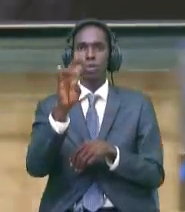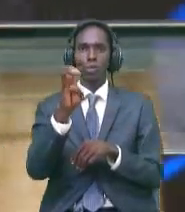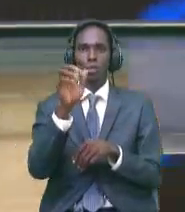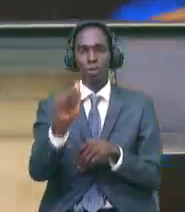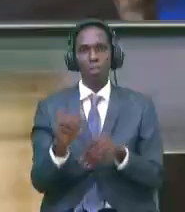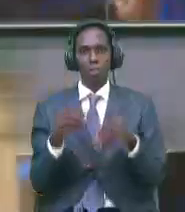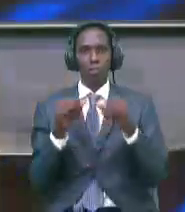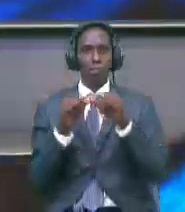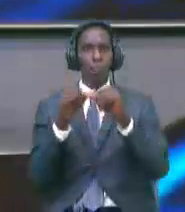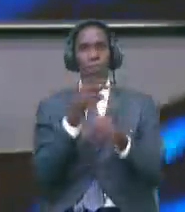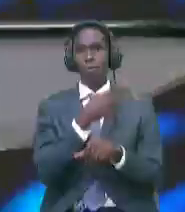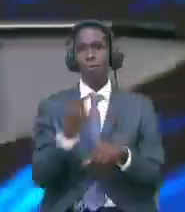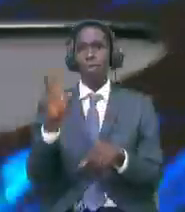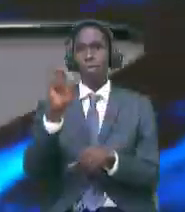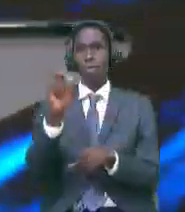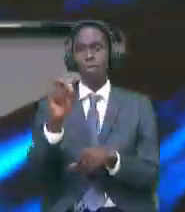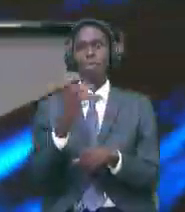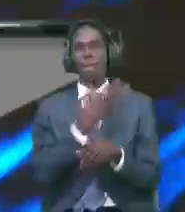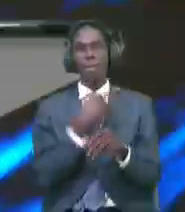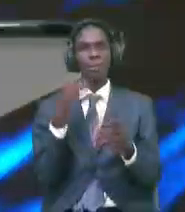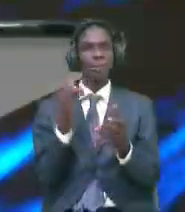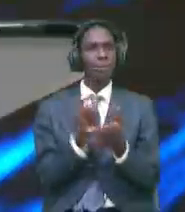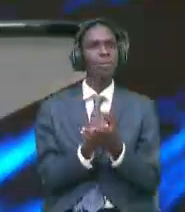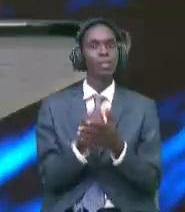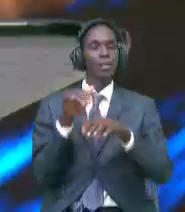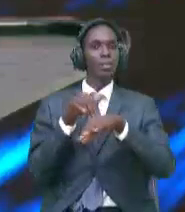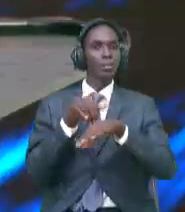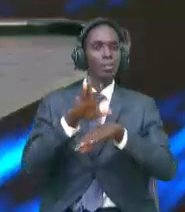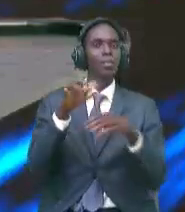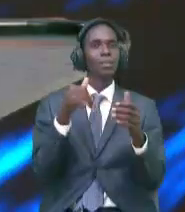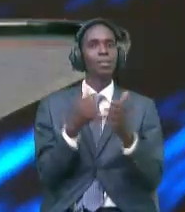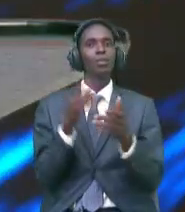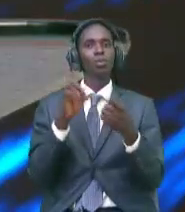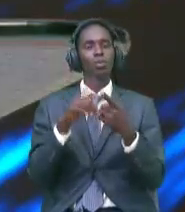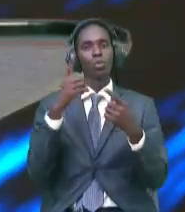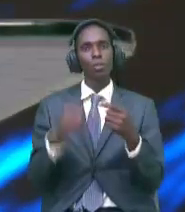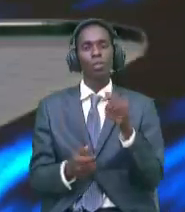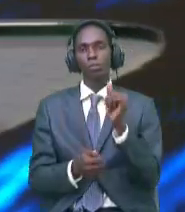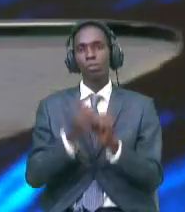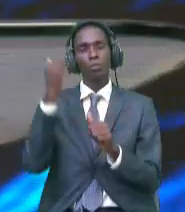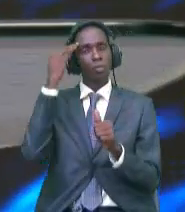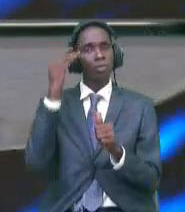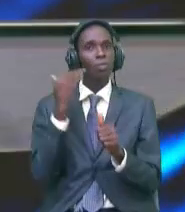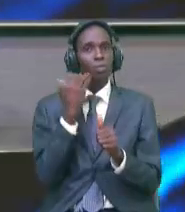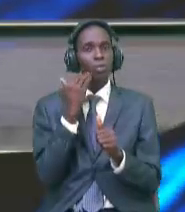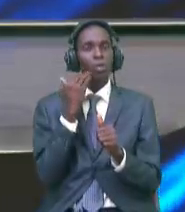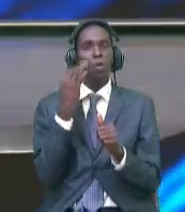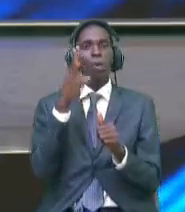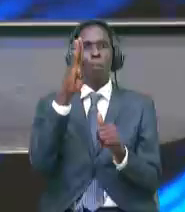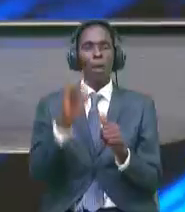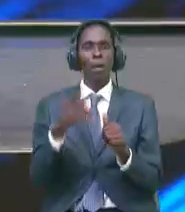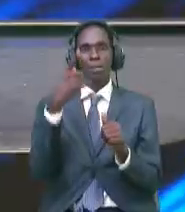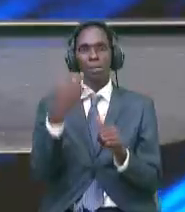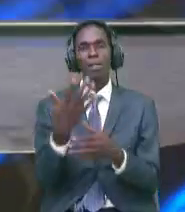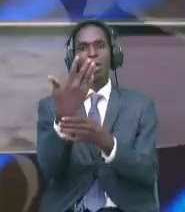it says, which also they did, and sent it to the elders by the hand of